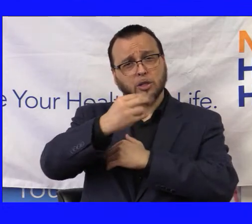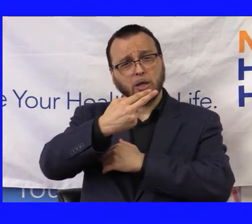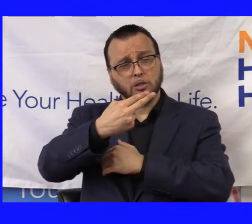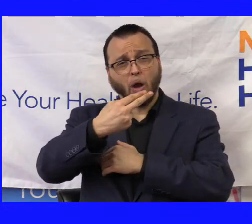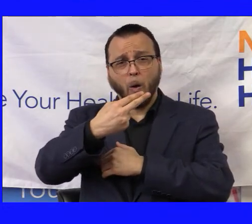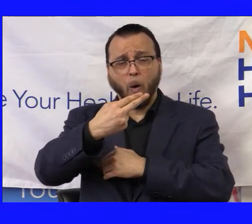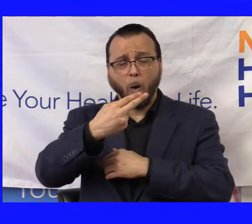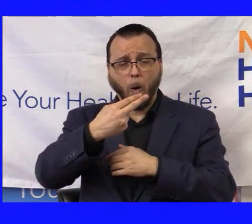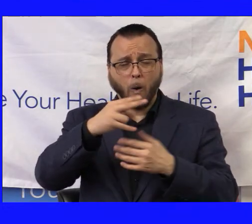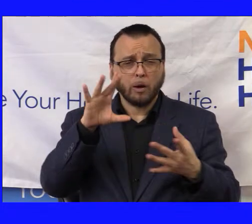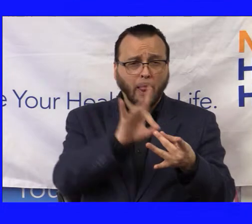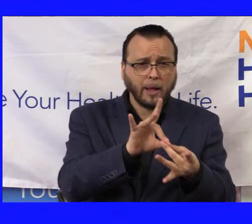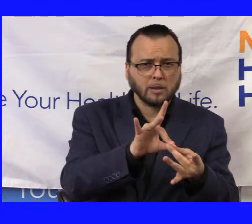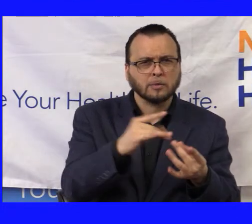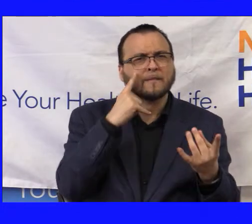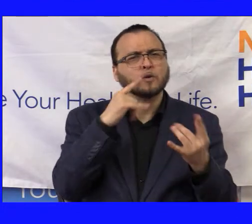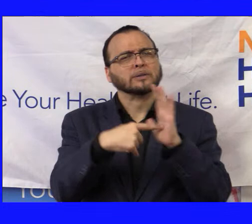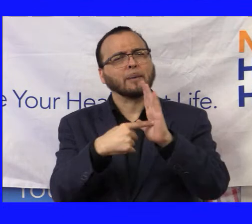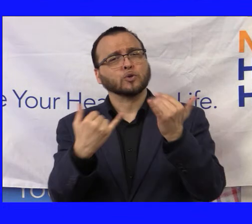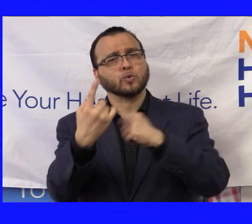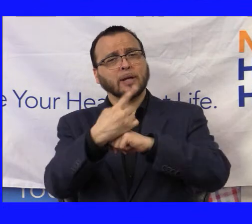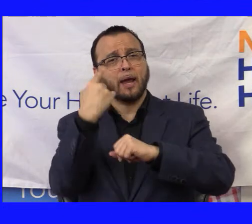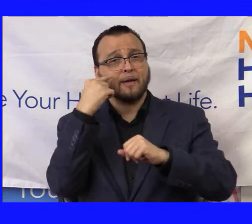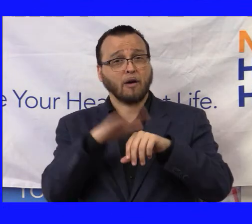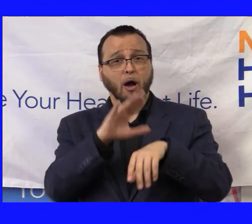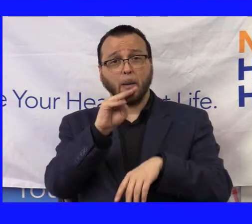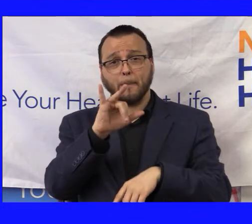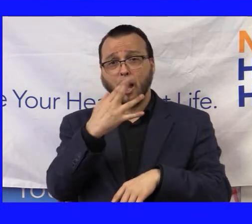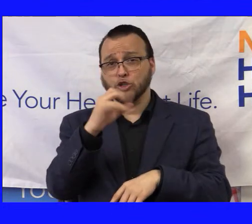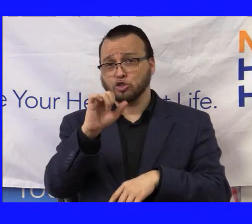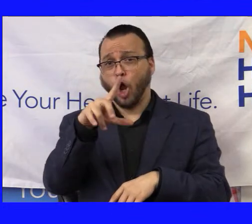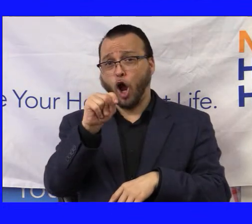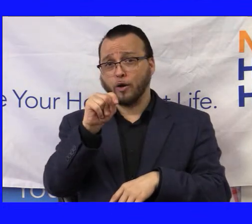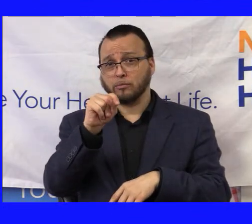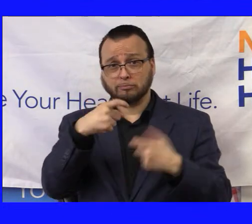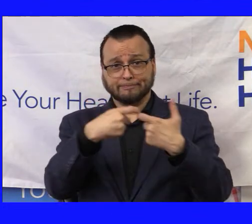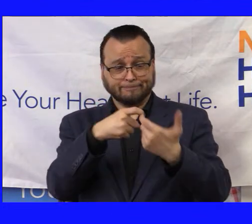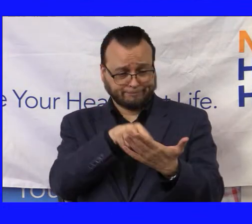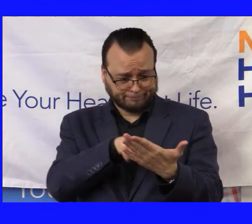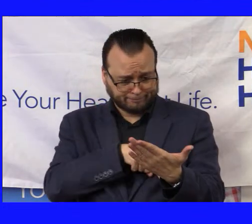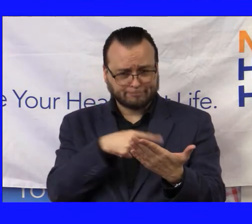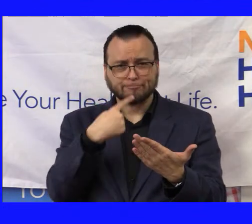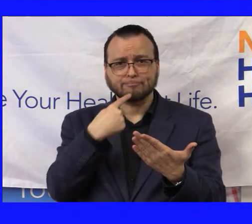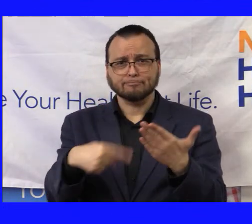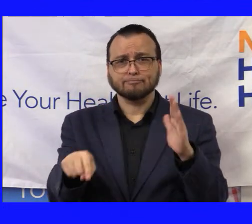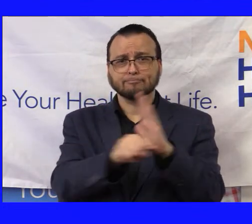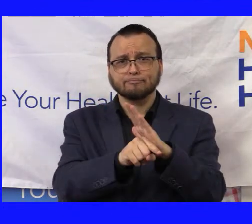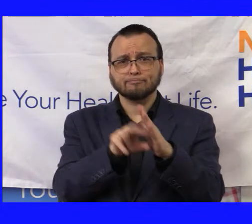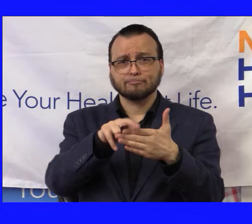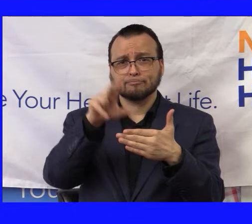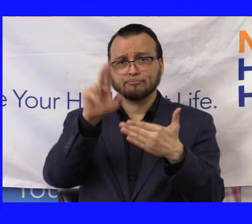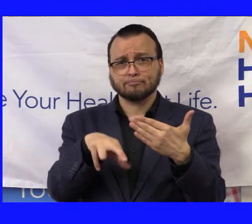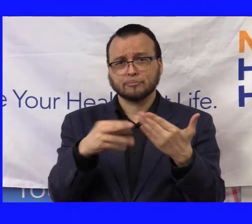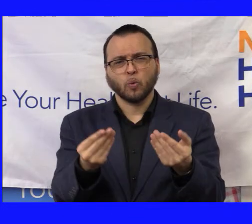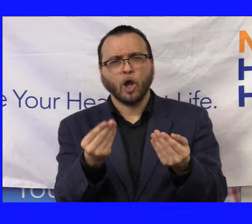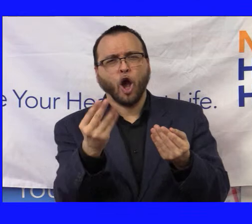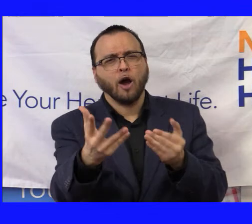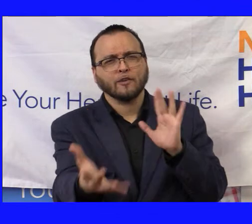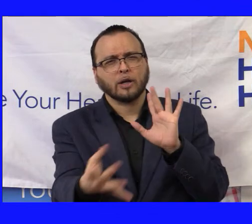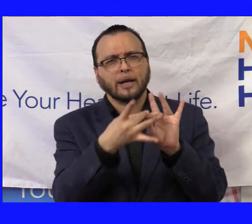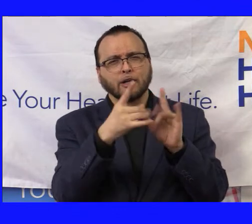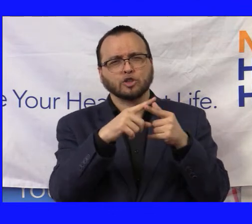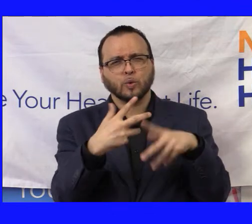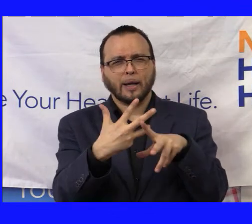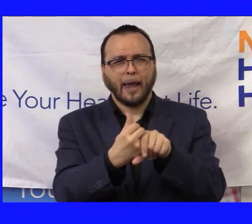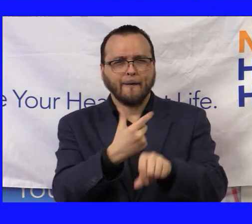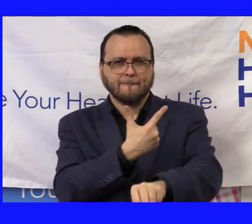negative result, when you get your message through MyChart about your negative result, we offer you connections to getting the vaccine at that point. So your point is